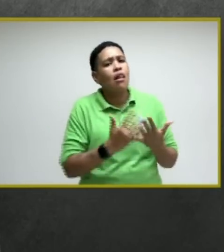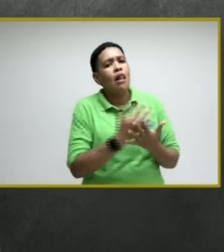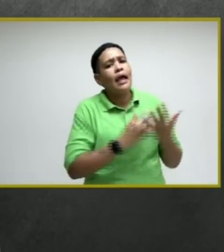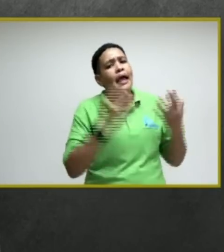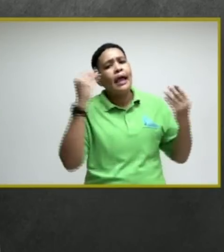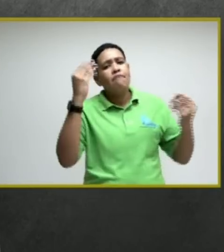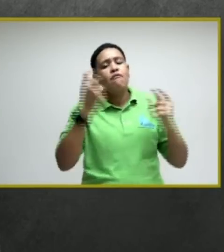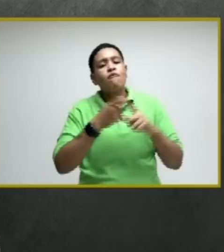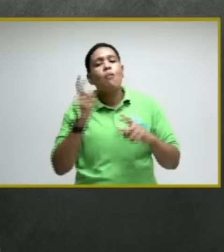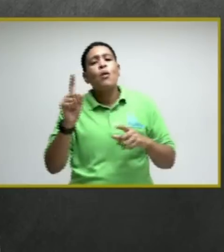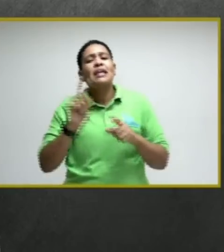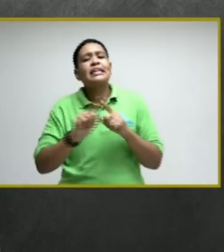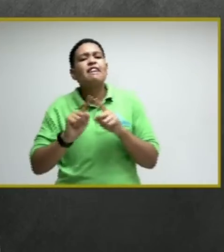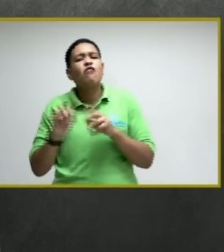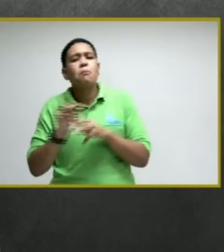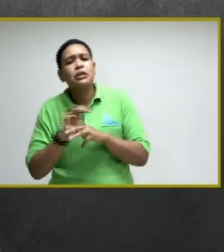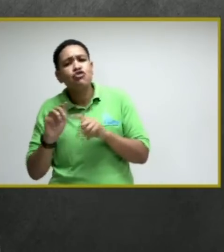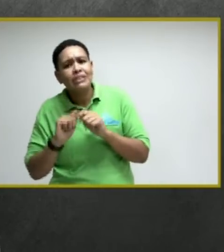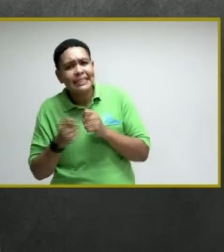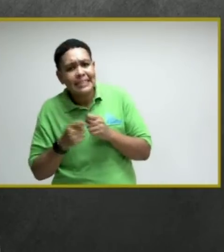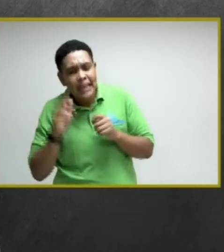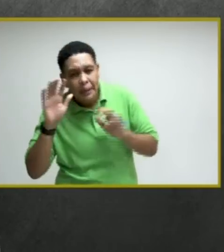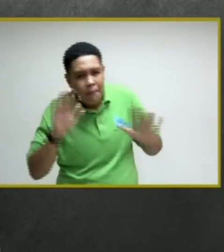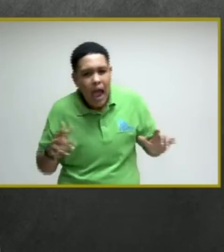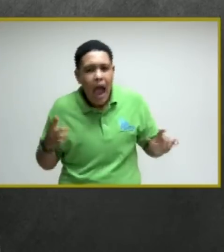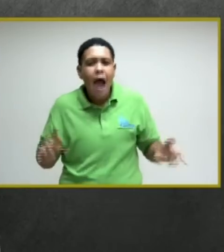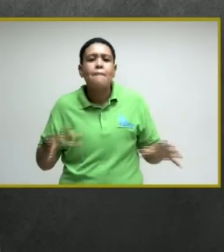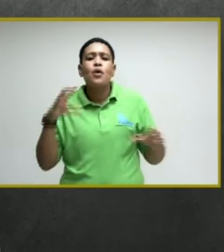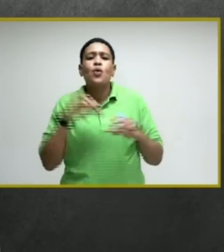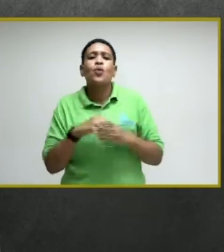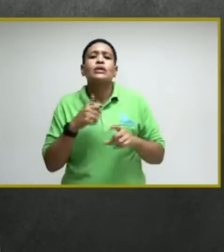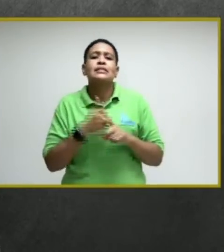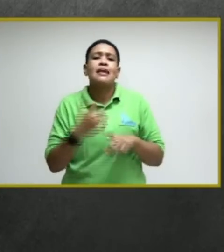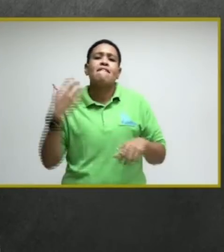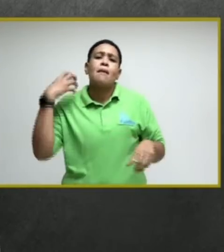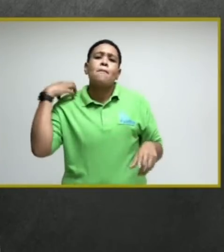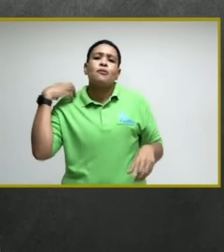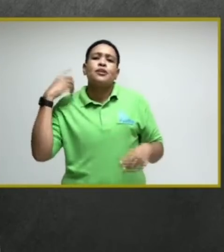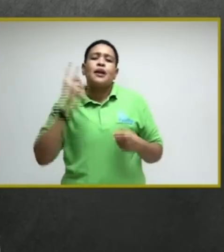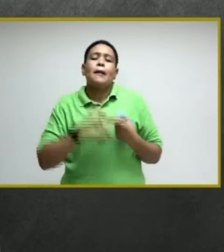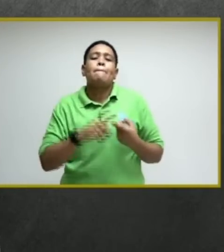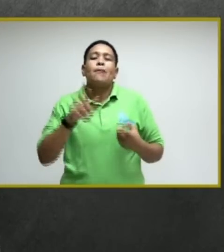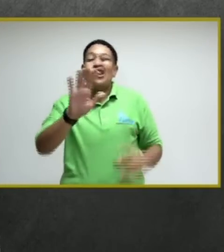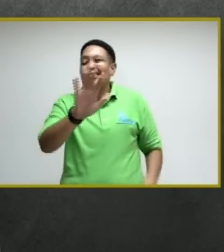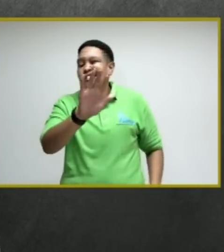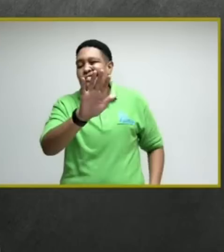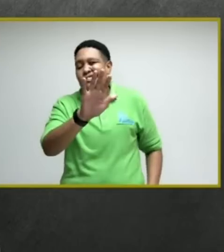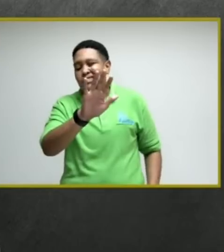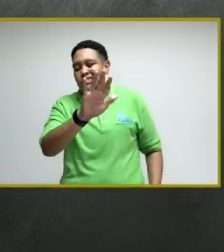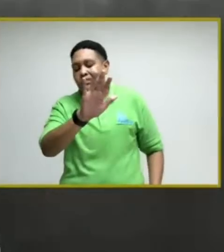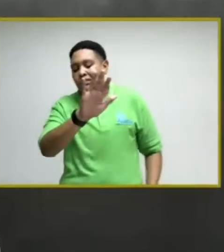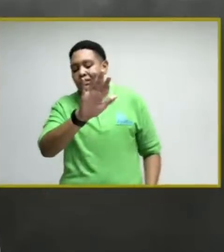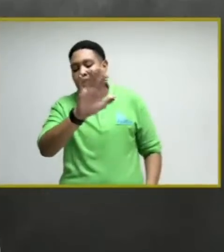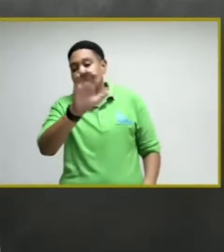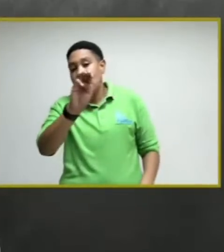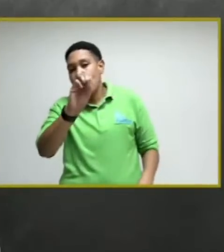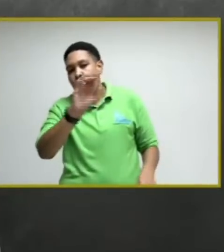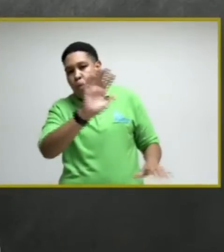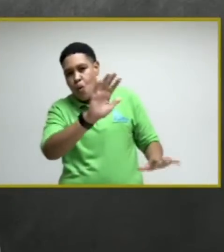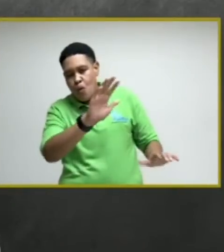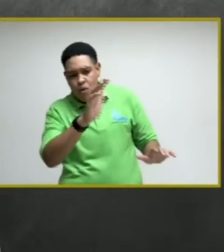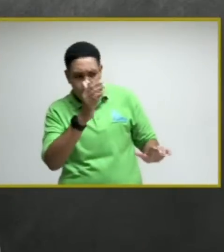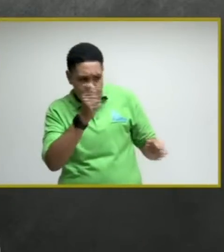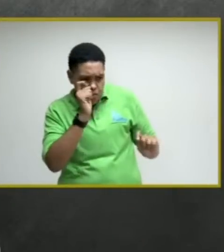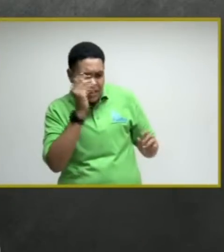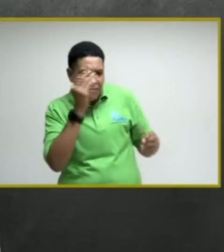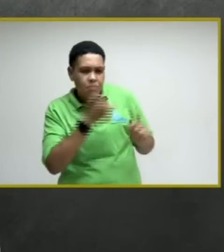from the ministry's team, including the permanent secretary and the CMO.